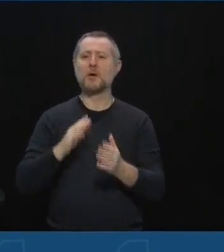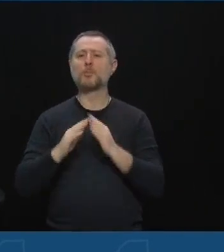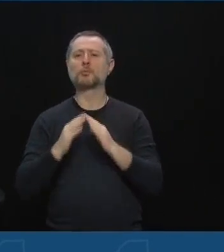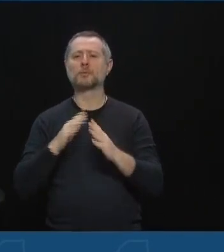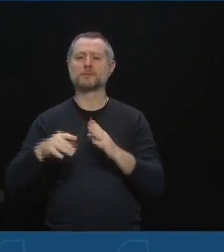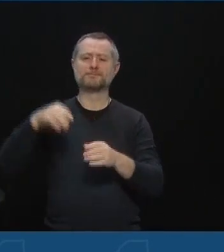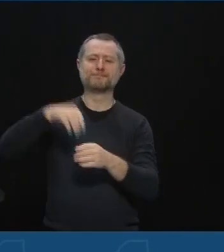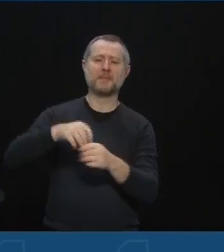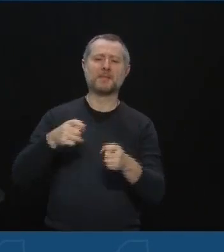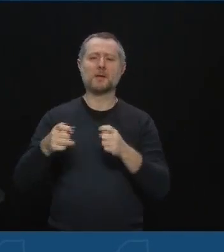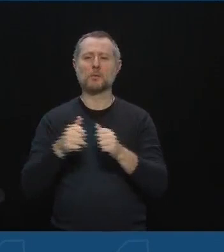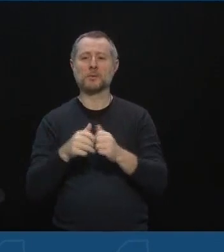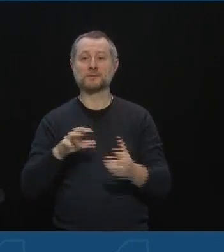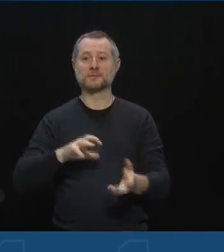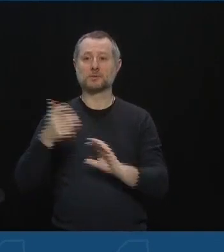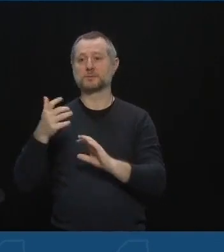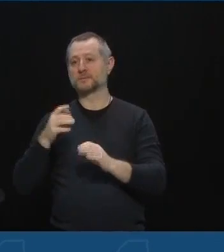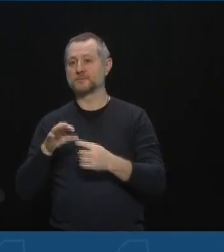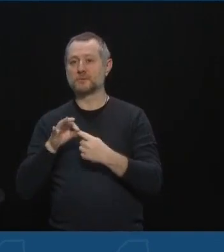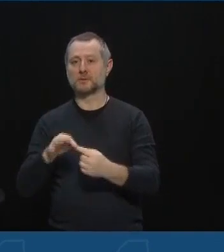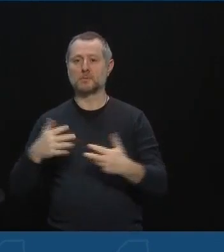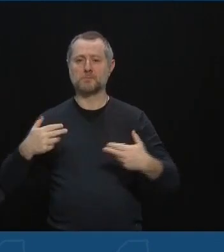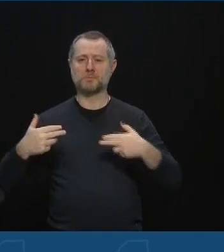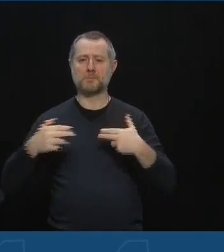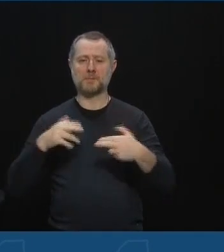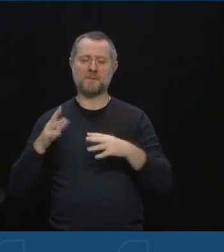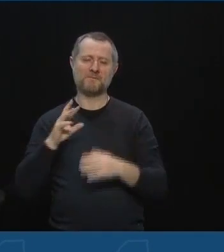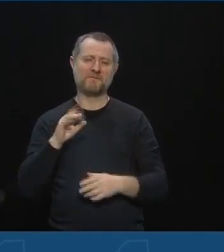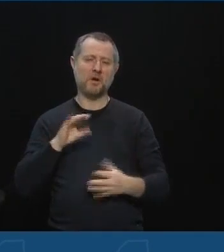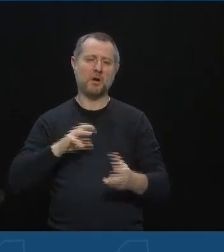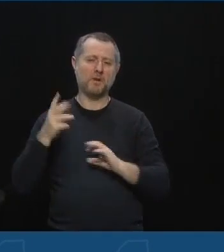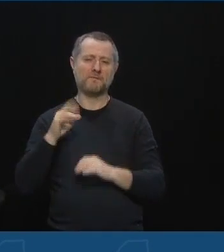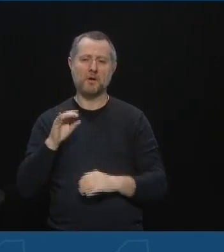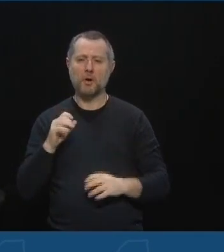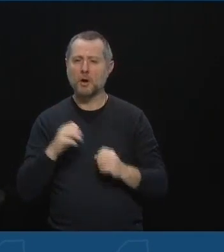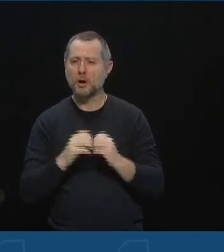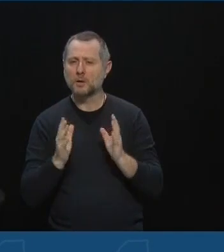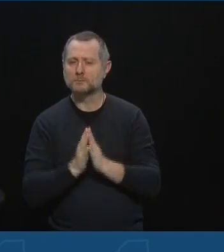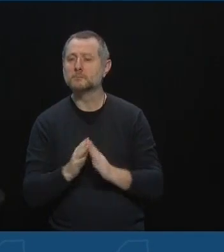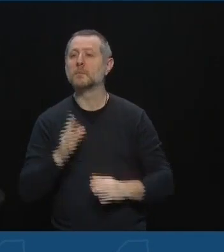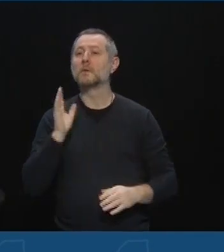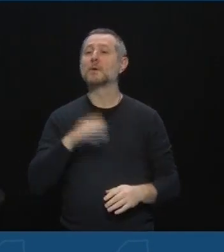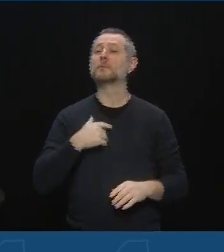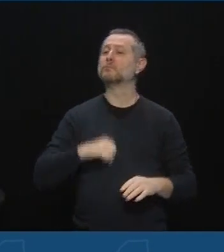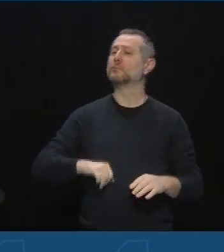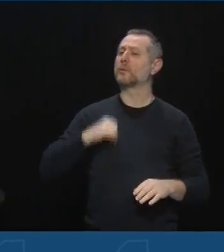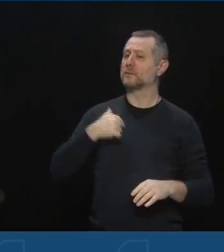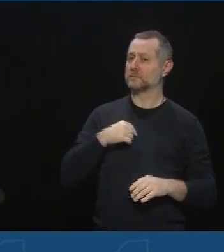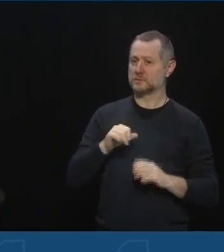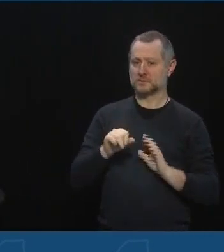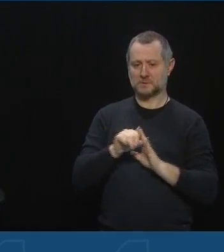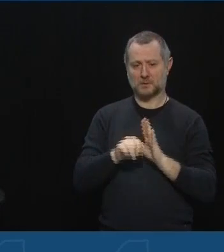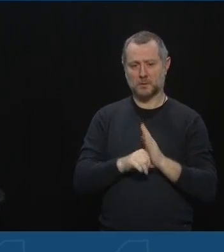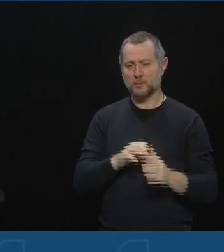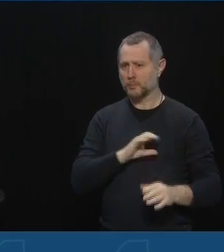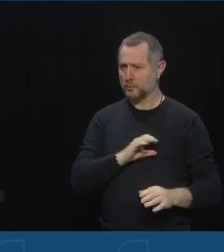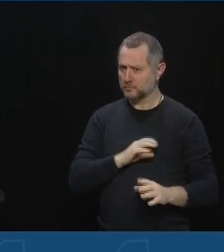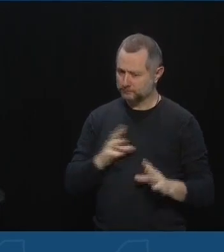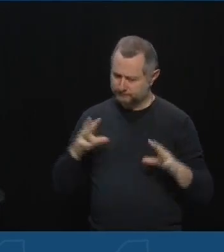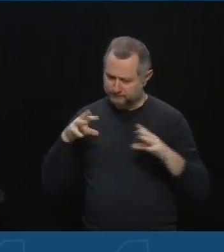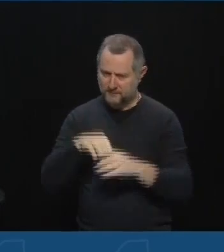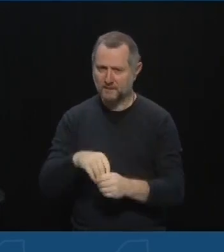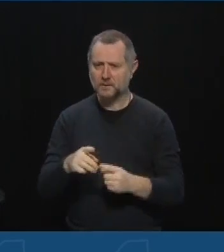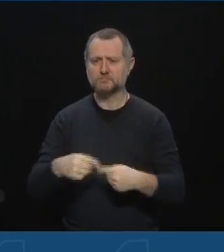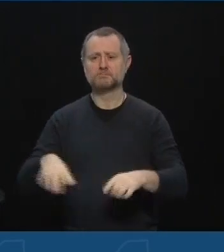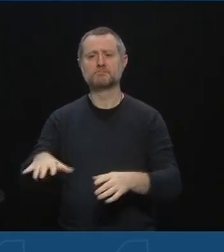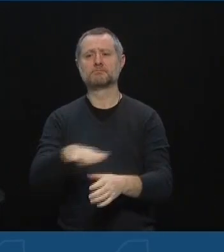crisis related to gun violence. And I'm really proud that we've been able to embed our state police with you here today. We have more state police here